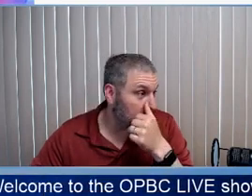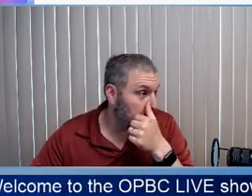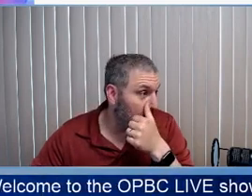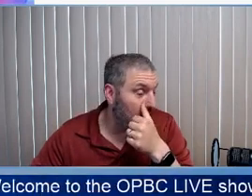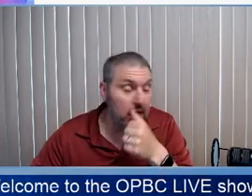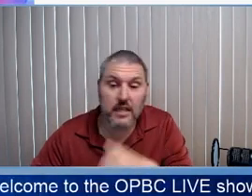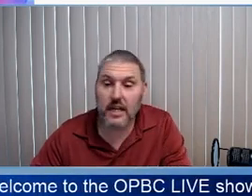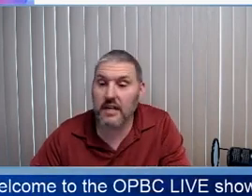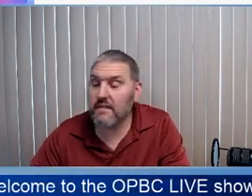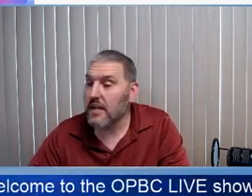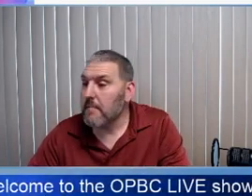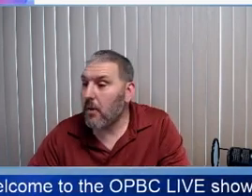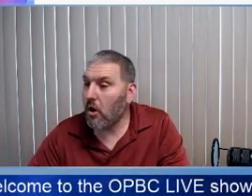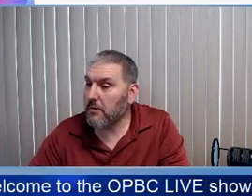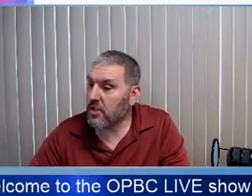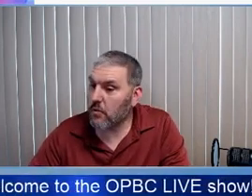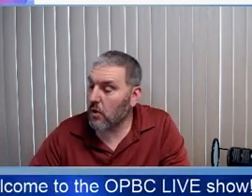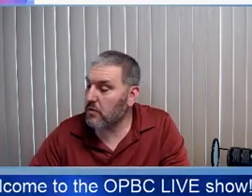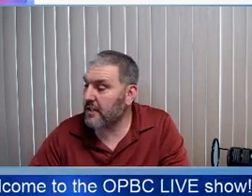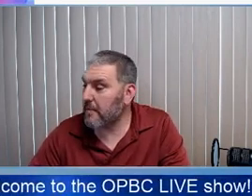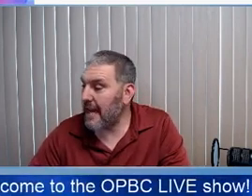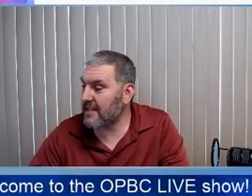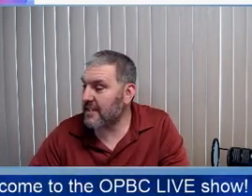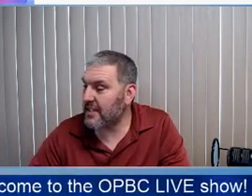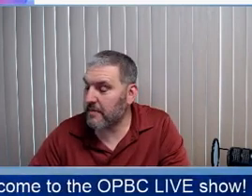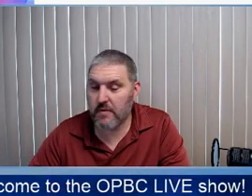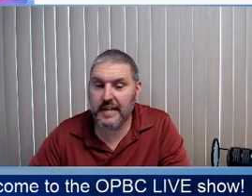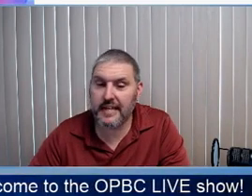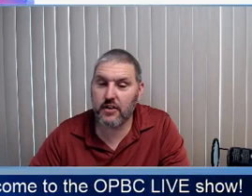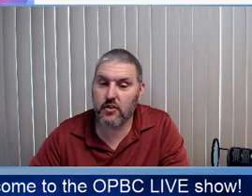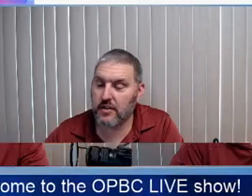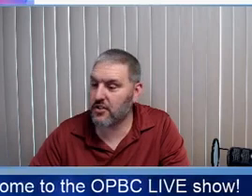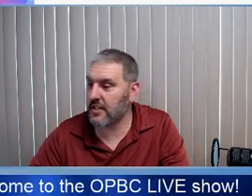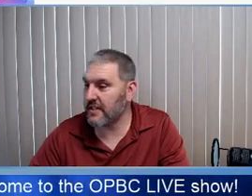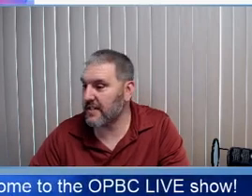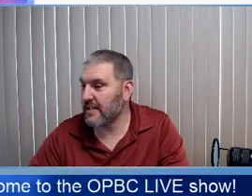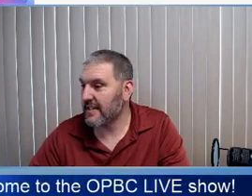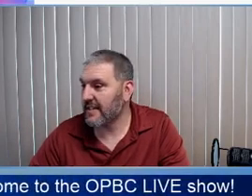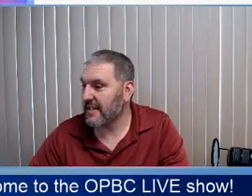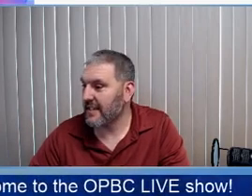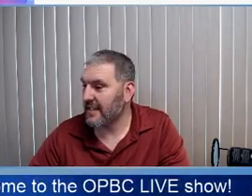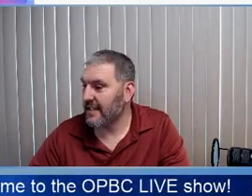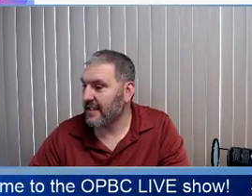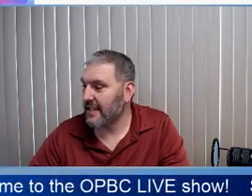Christ taught Paul how to love. Paul was on the road to Damascus. He was ready to kill Christians.